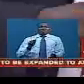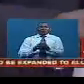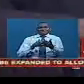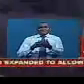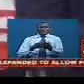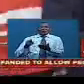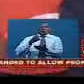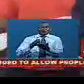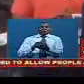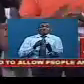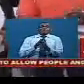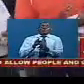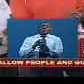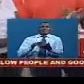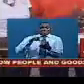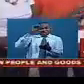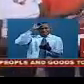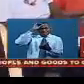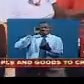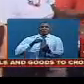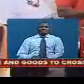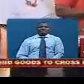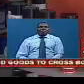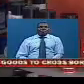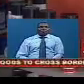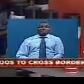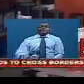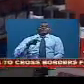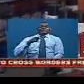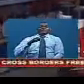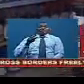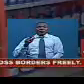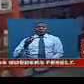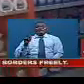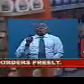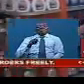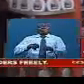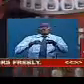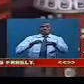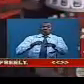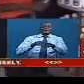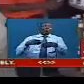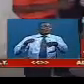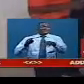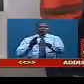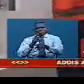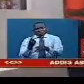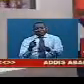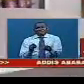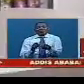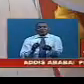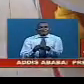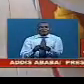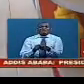Institute of Professional Studies, Madina Adenta Road. Goil has not only invested in retail outlets, it